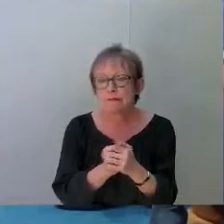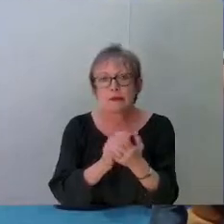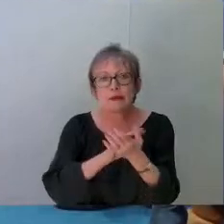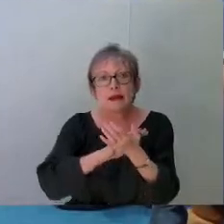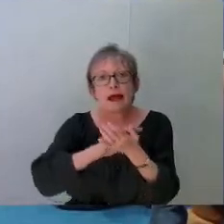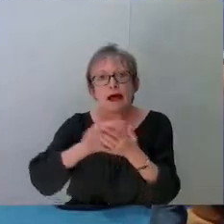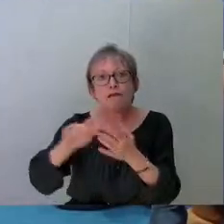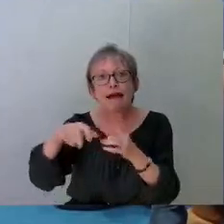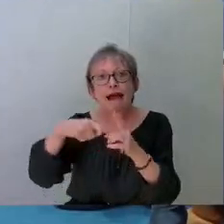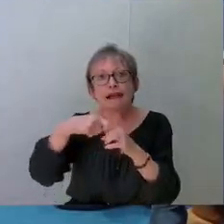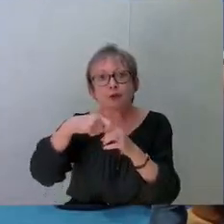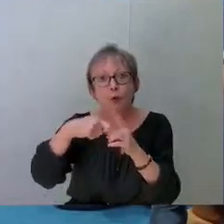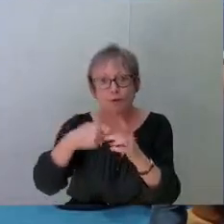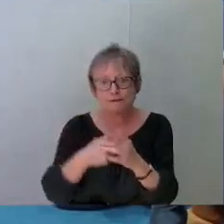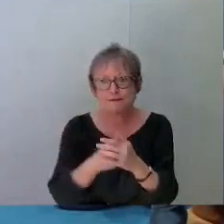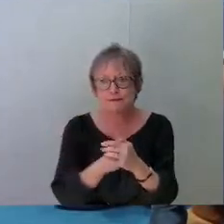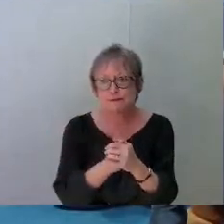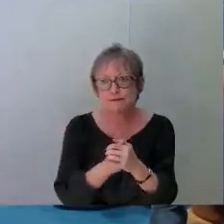Hilton Katso.